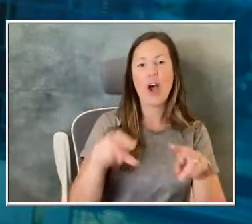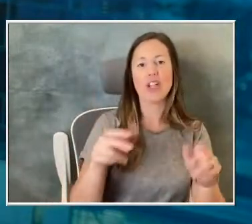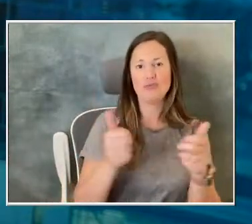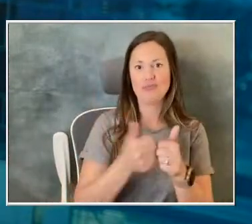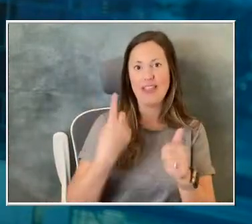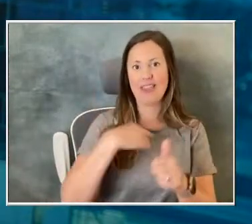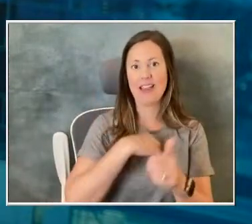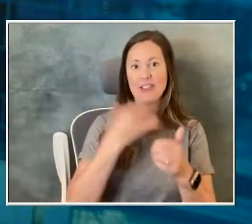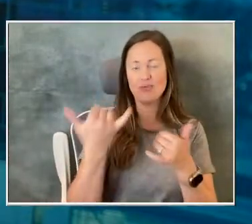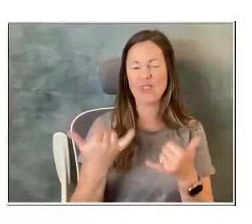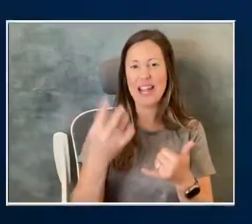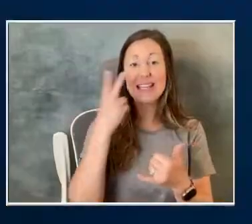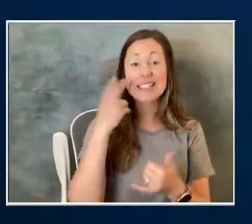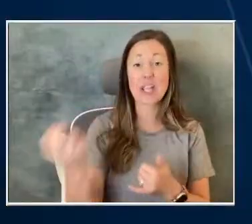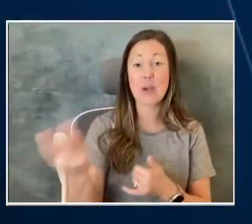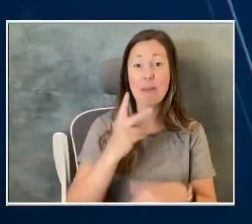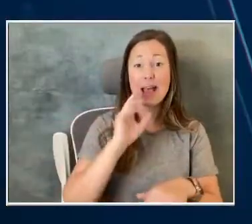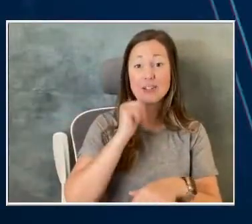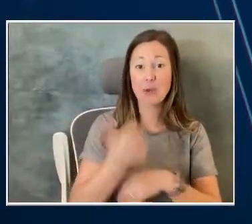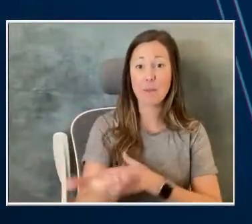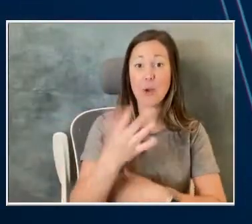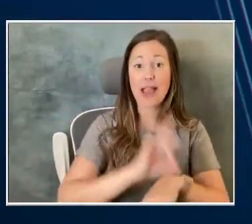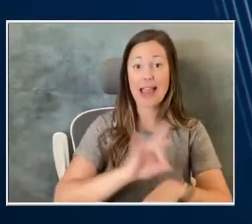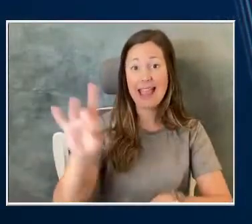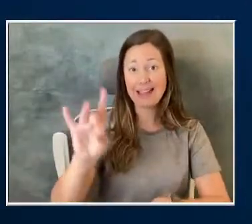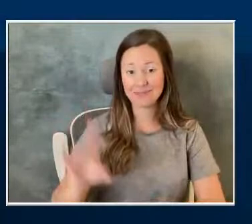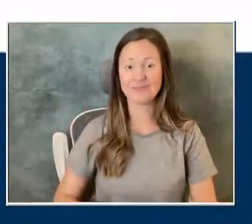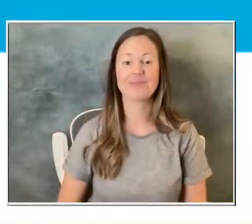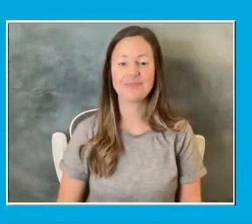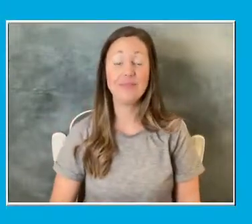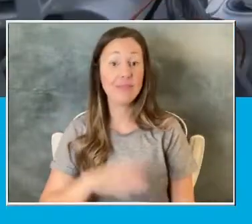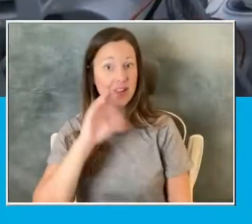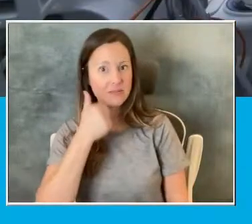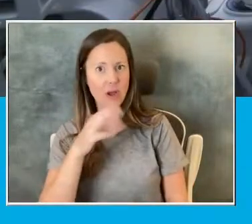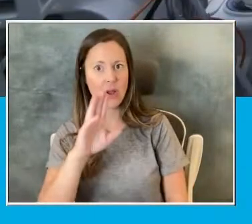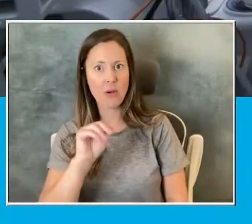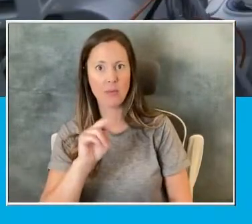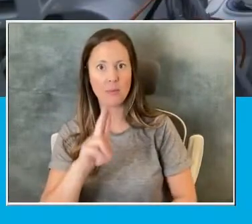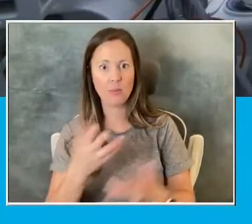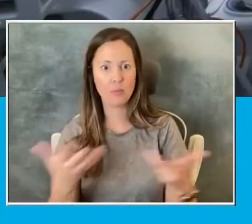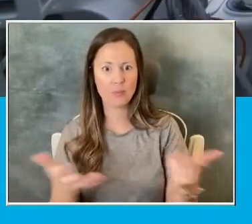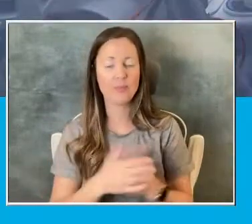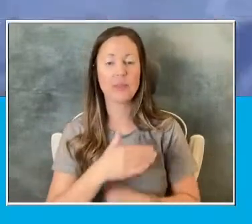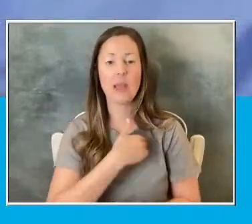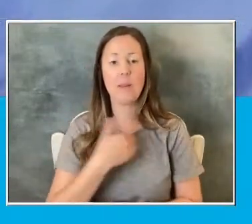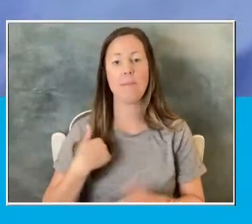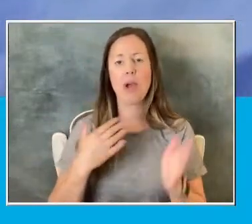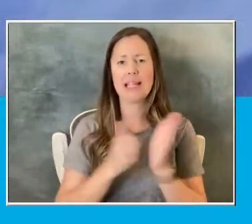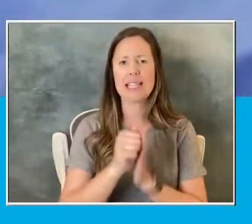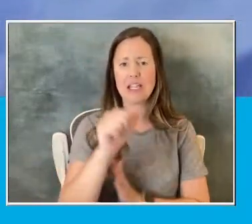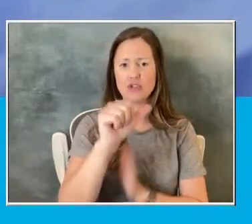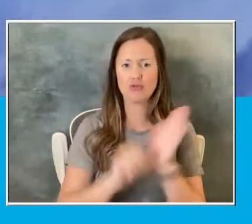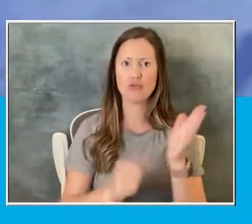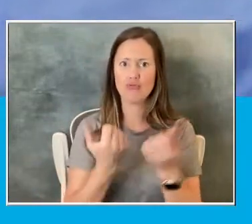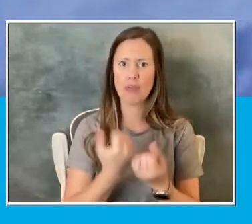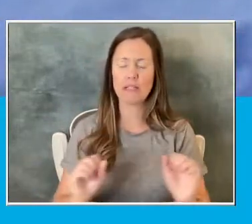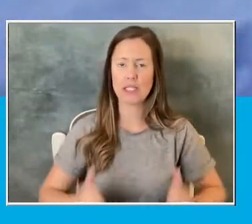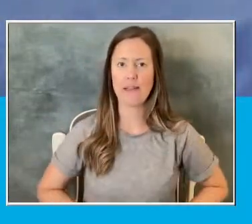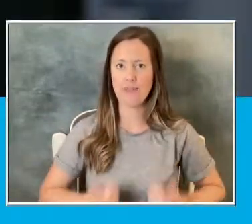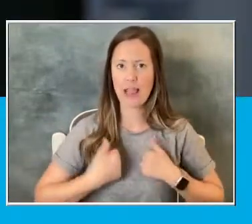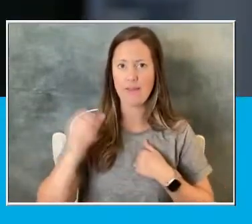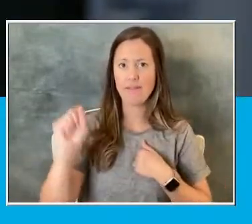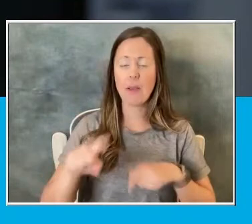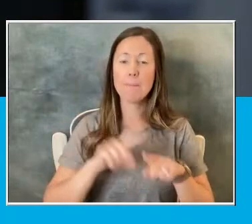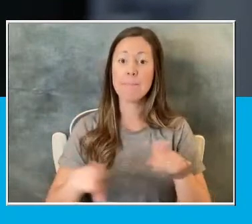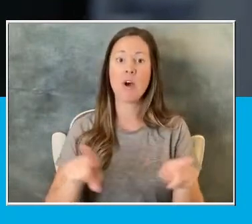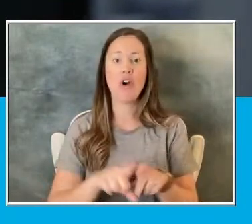back here tomorrow at 8. Coming up tomorrow on the Morning Medical Update. Breast cancer surgery saves lives, but it can also throw off